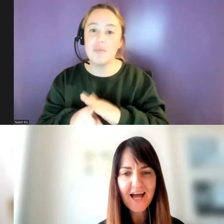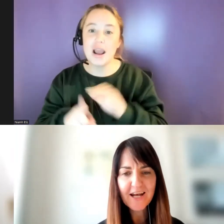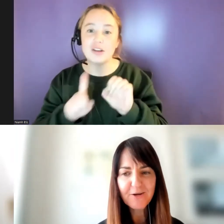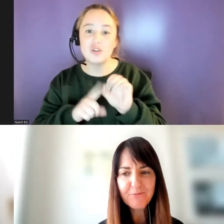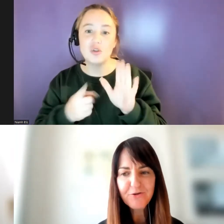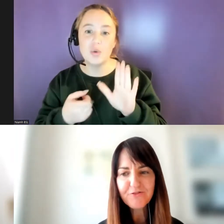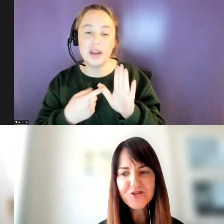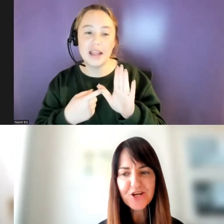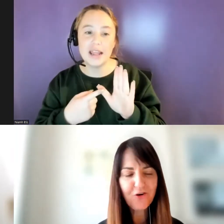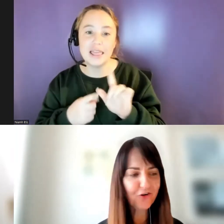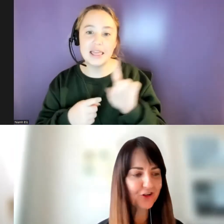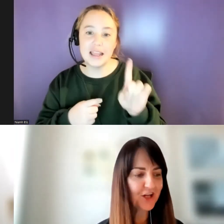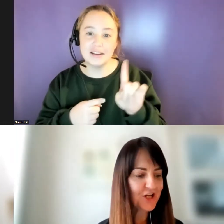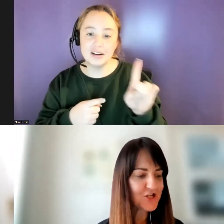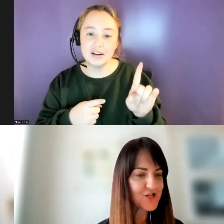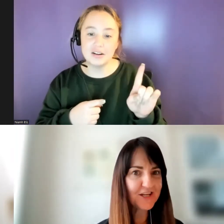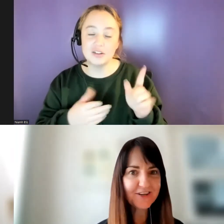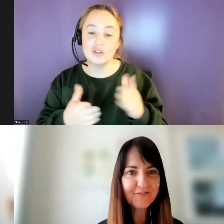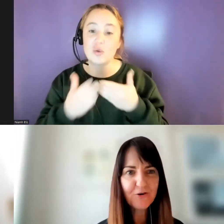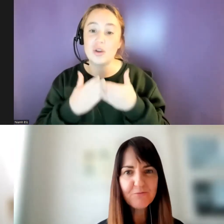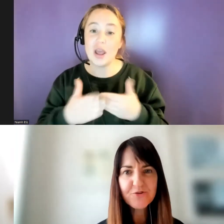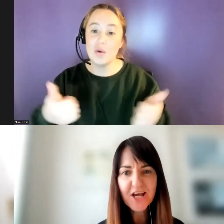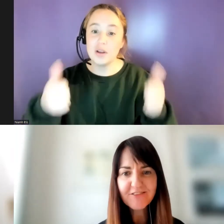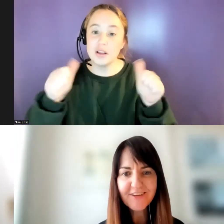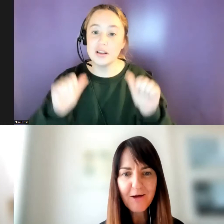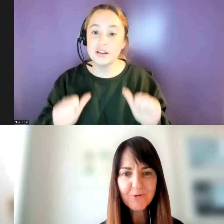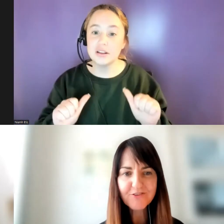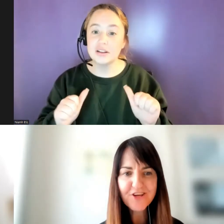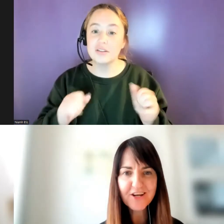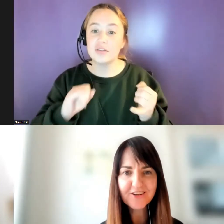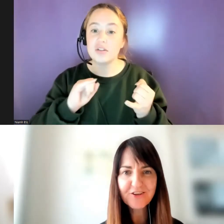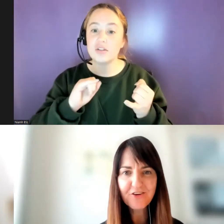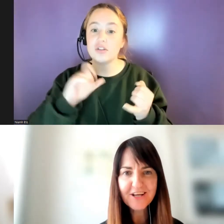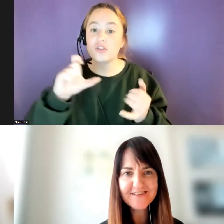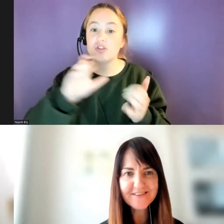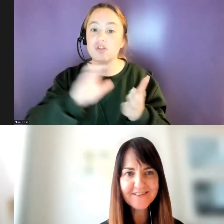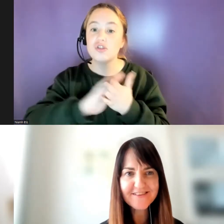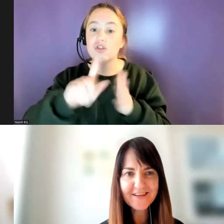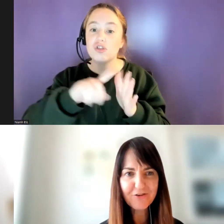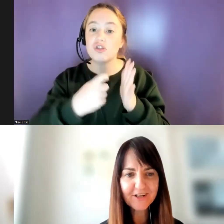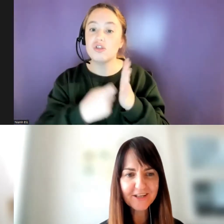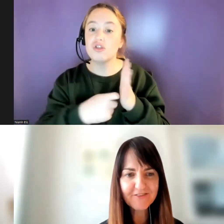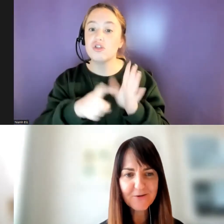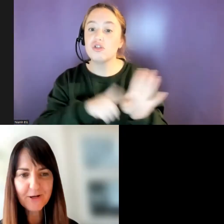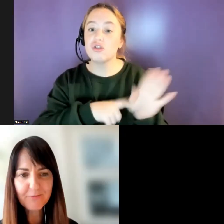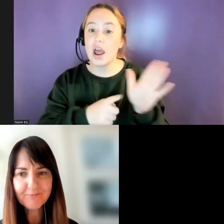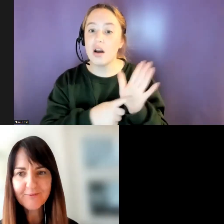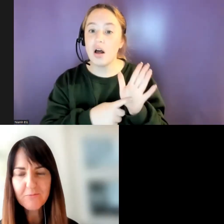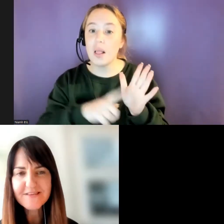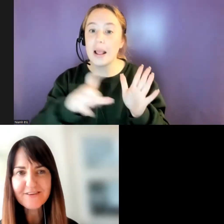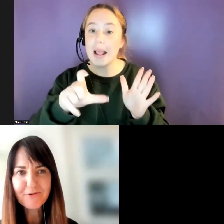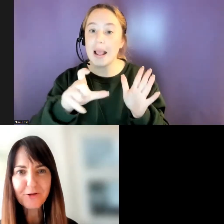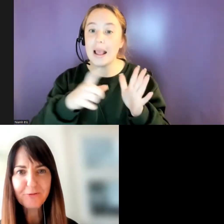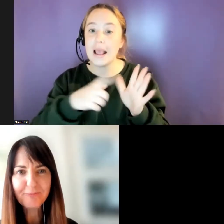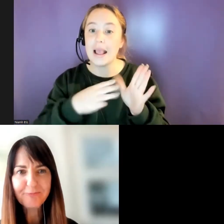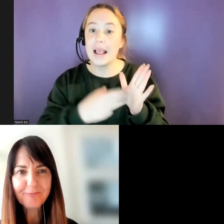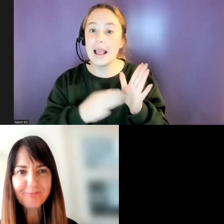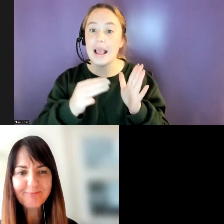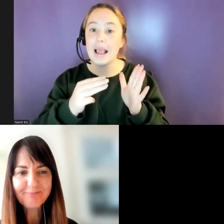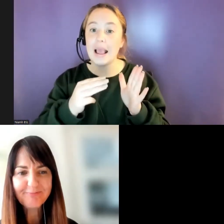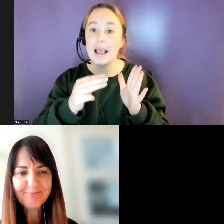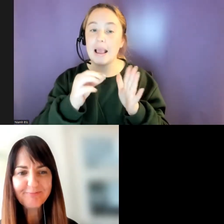moment. And I'll move straight on to hear from Cheryl Campbell. Cheryl, are you all right to take over and give us a quick update from